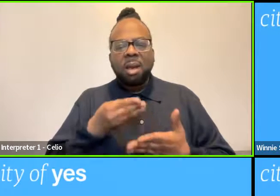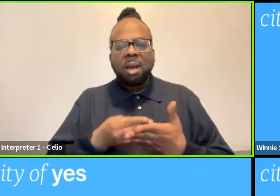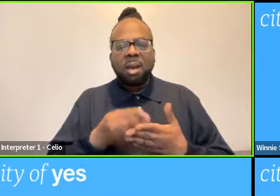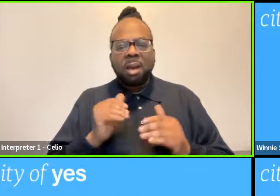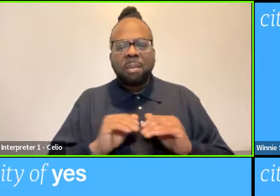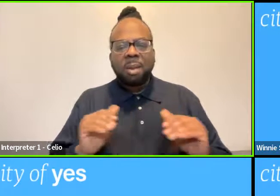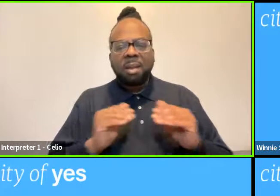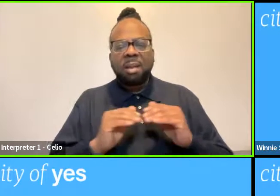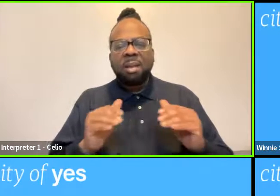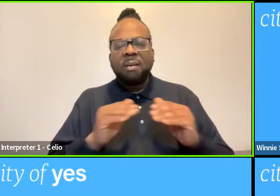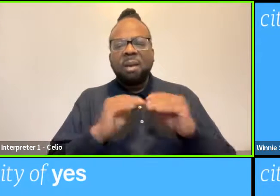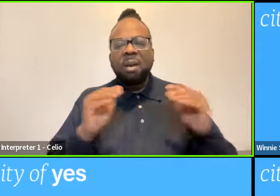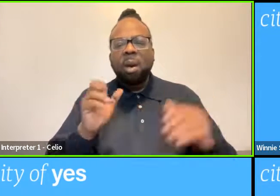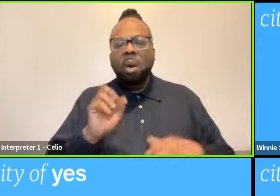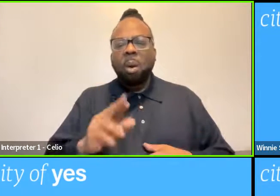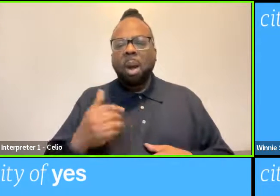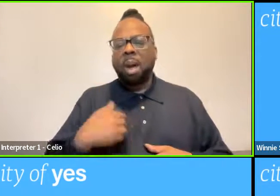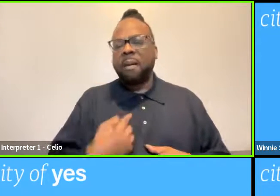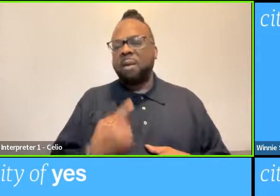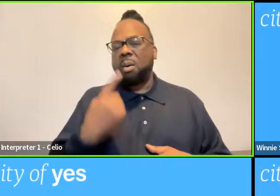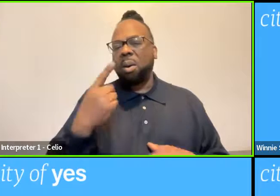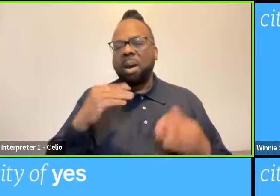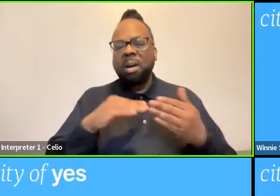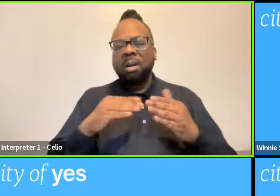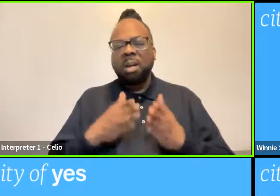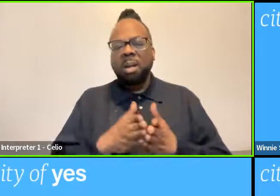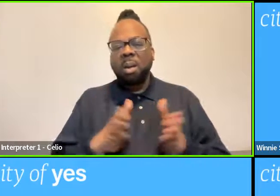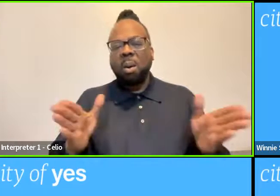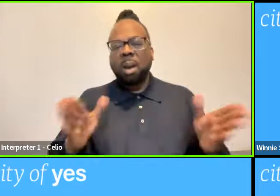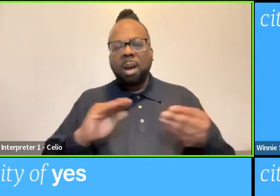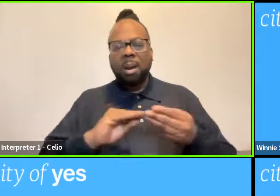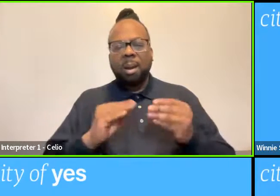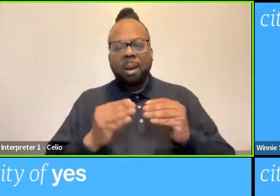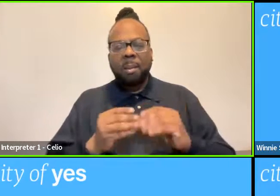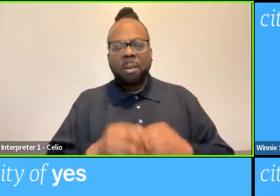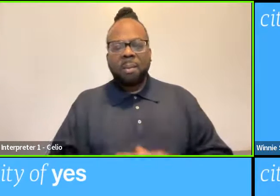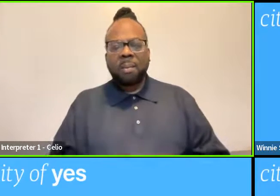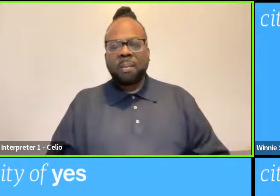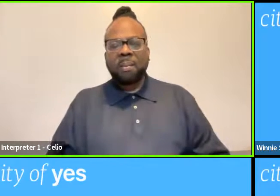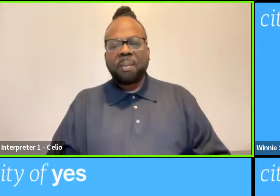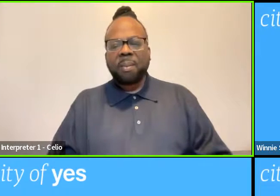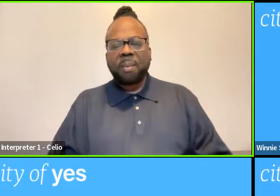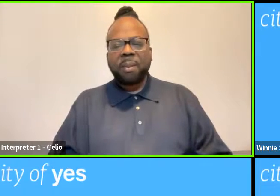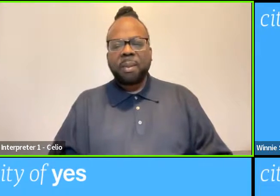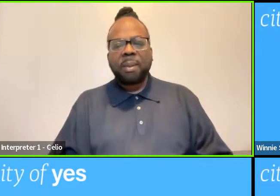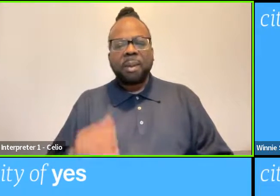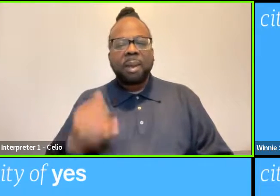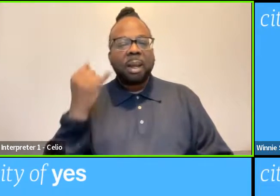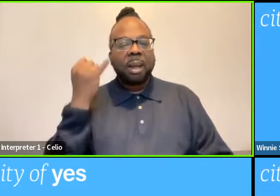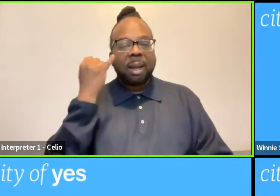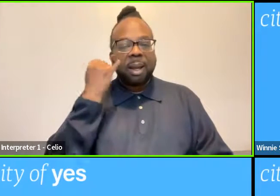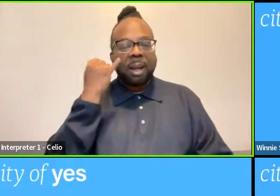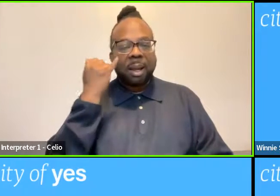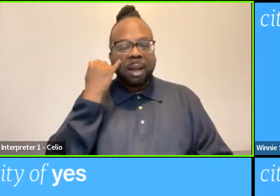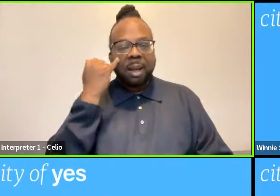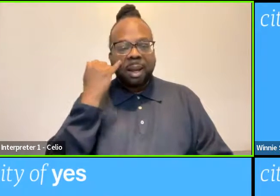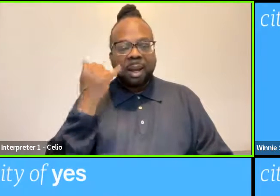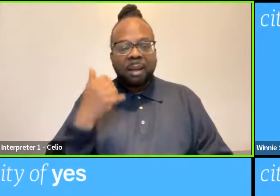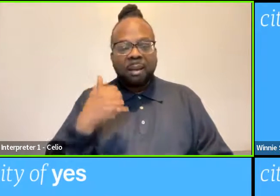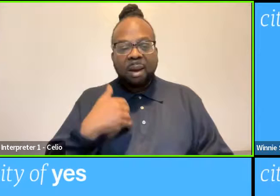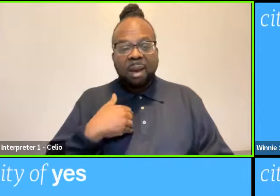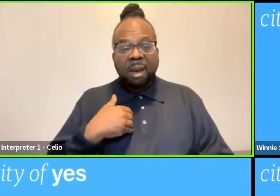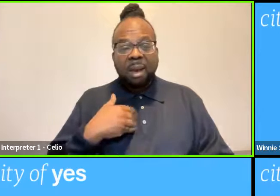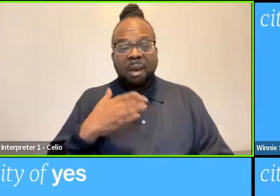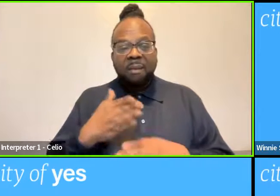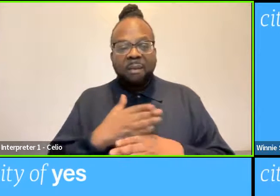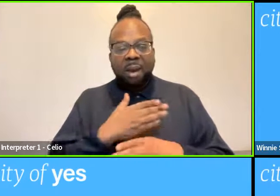citywide number? If income averaging continues to work as it does